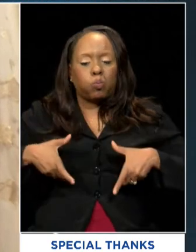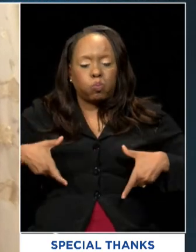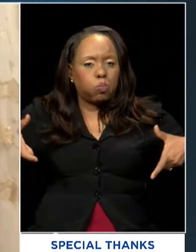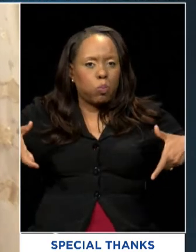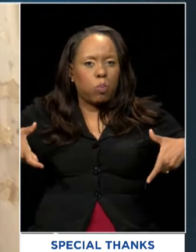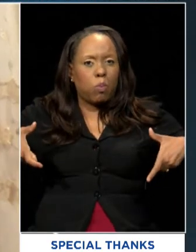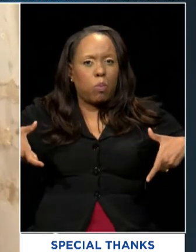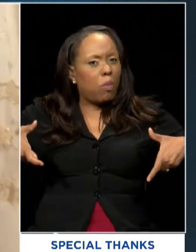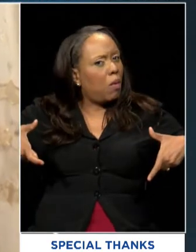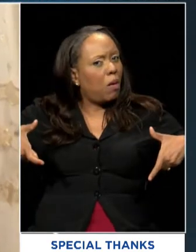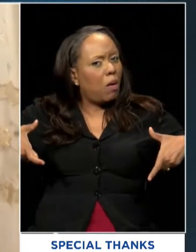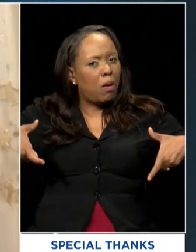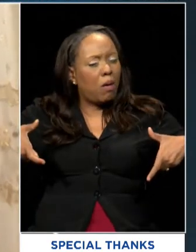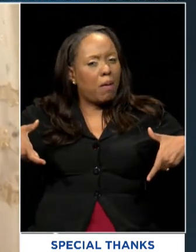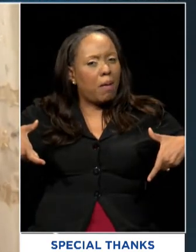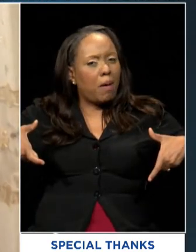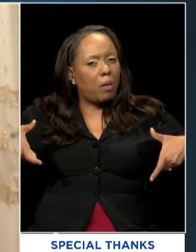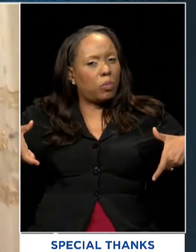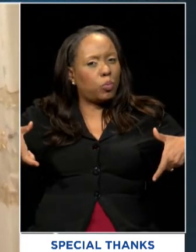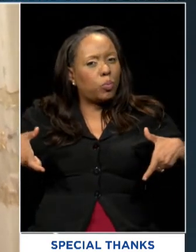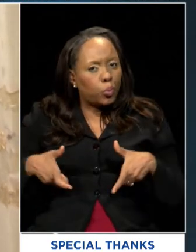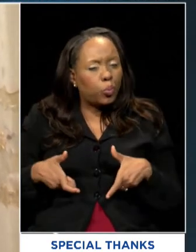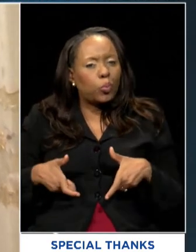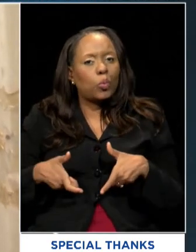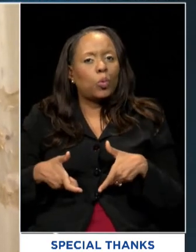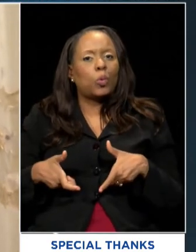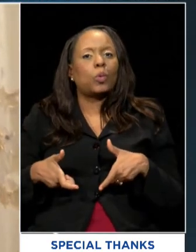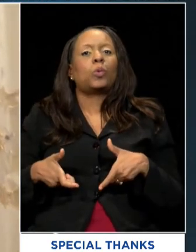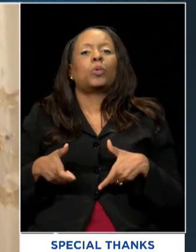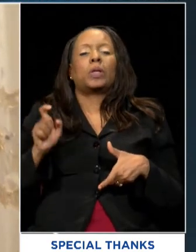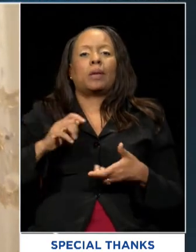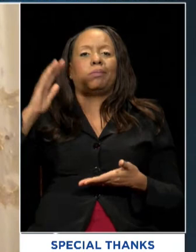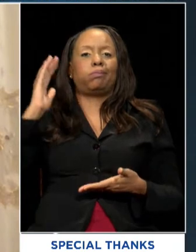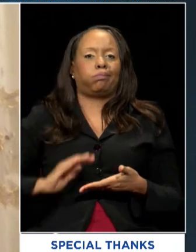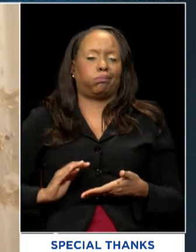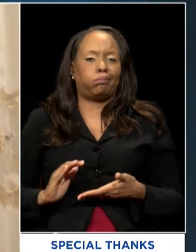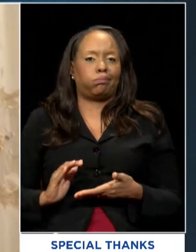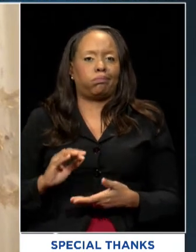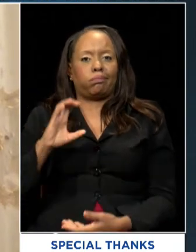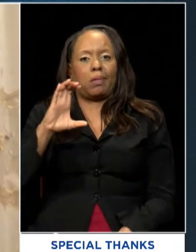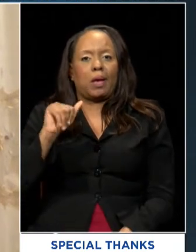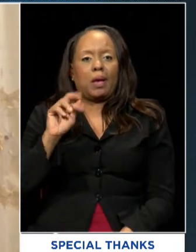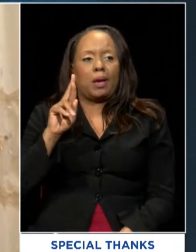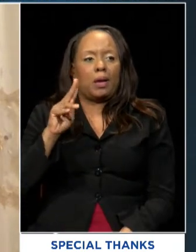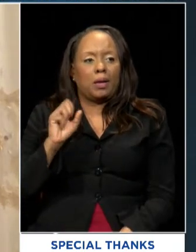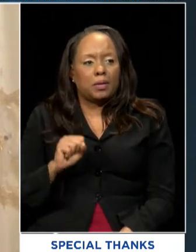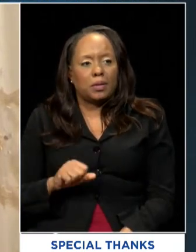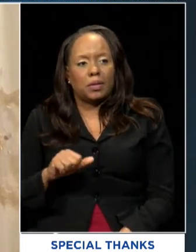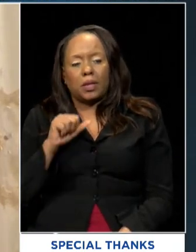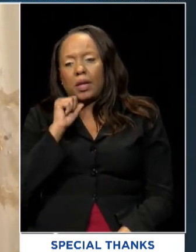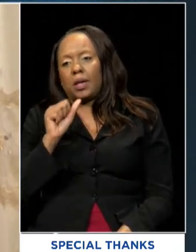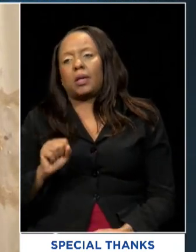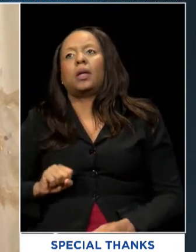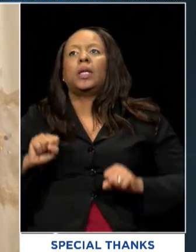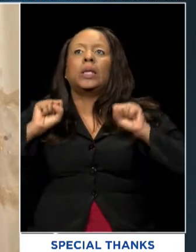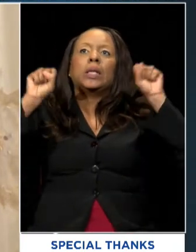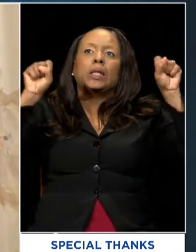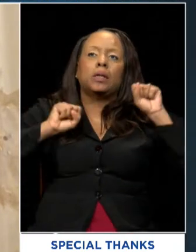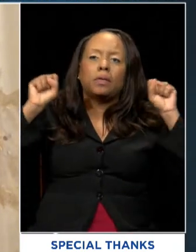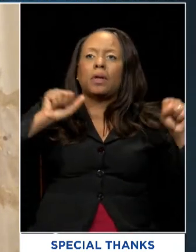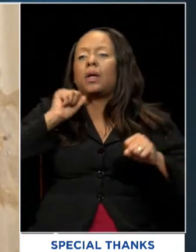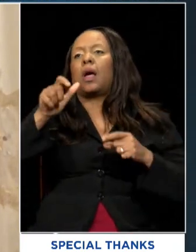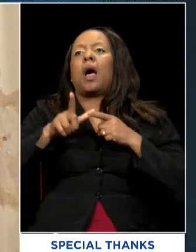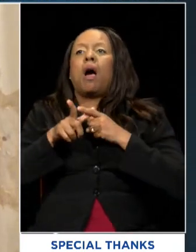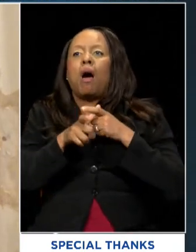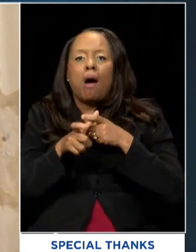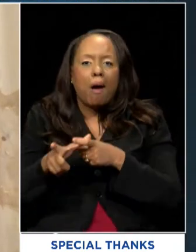we really, really need to start to cut down on the amount of carbohydrate we eat. We're not lifting weights. We're not running marathons. We don't need all of